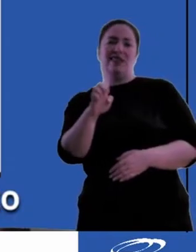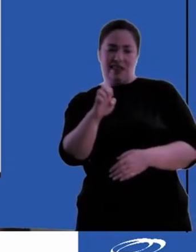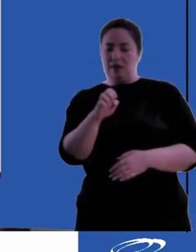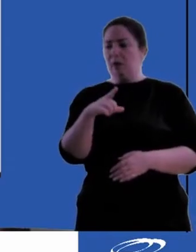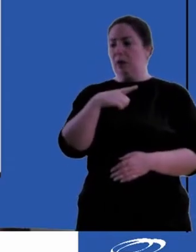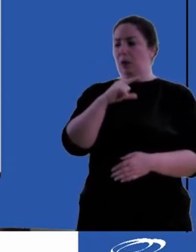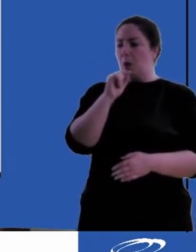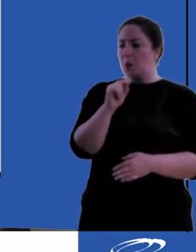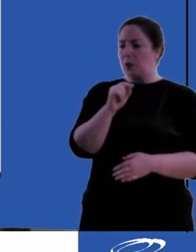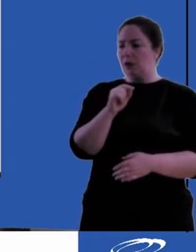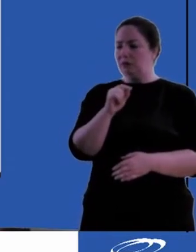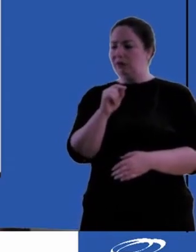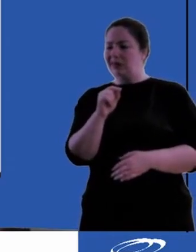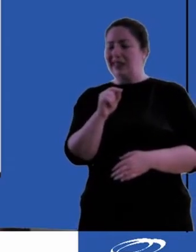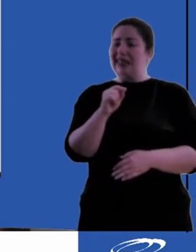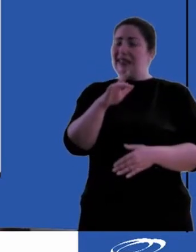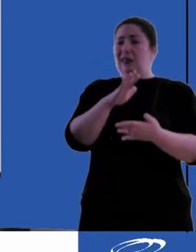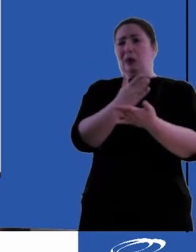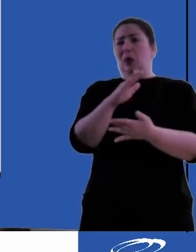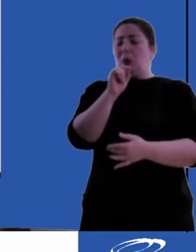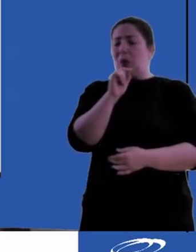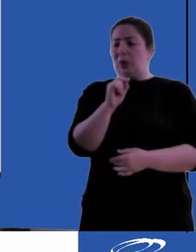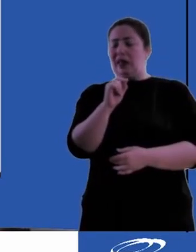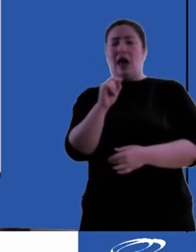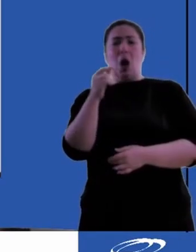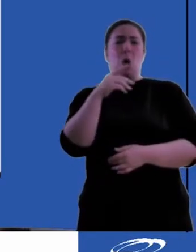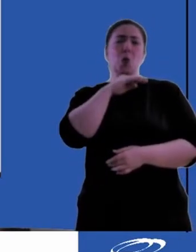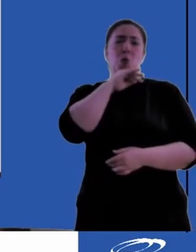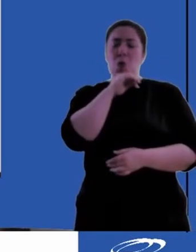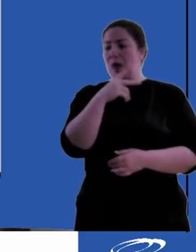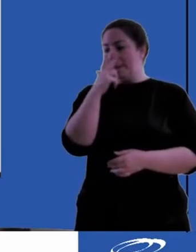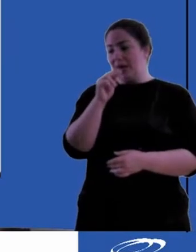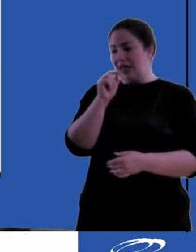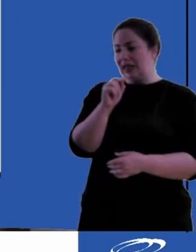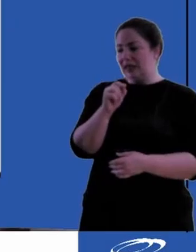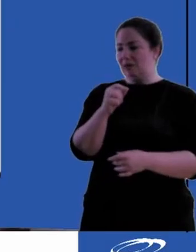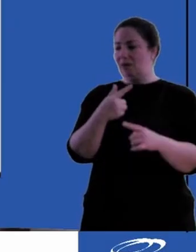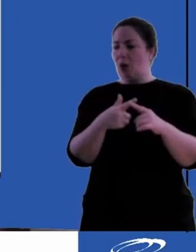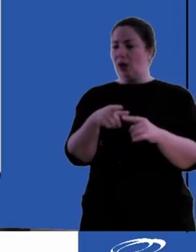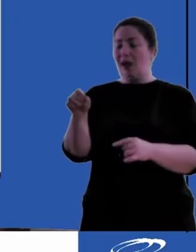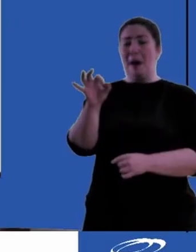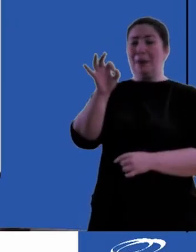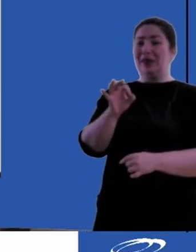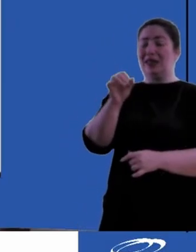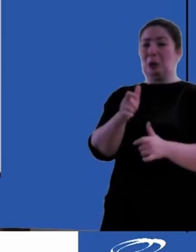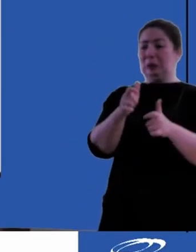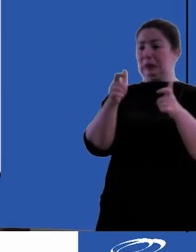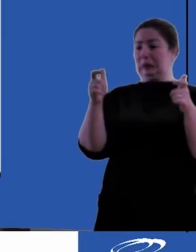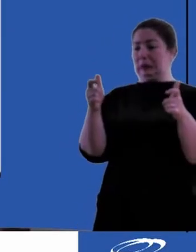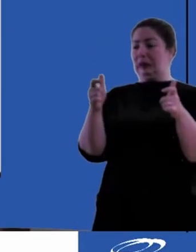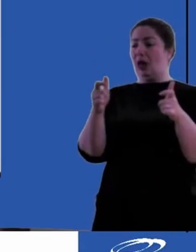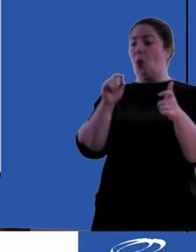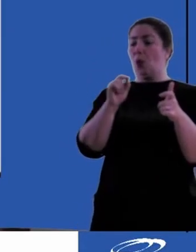a little bit disappointing. This is a study that we published in MBio in 2022, and we took synovial